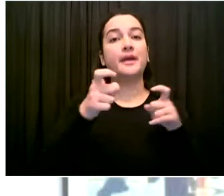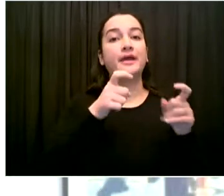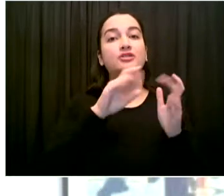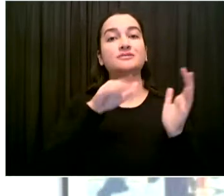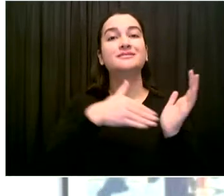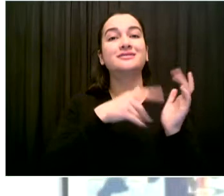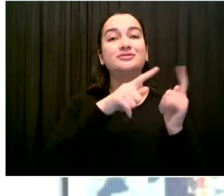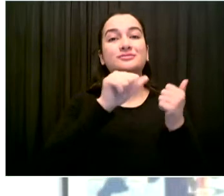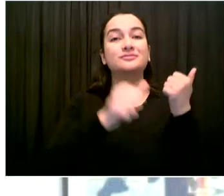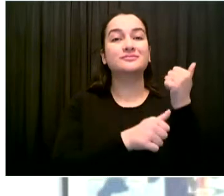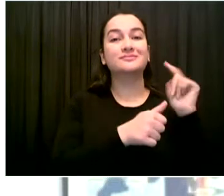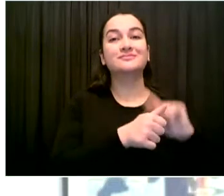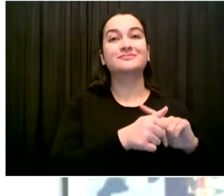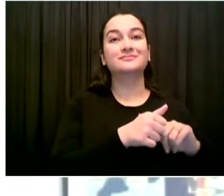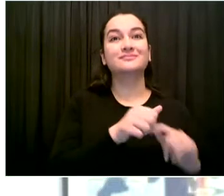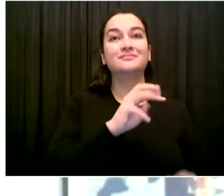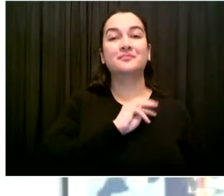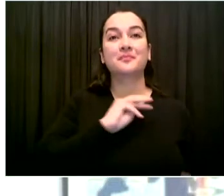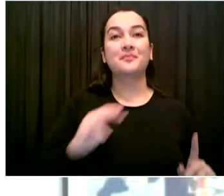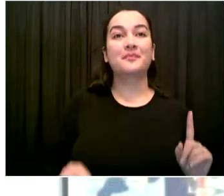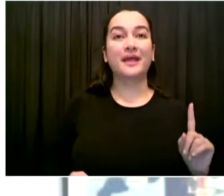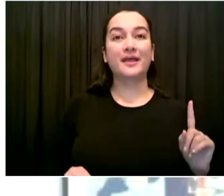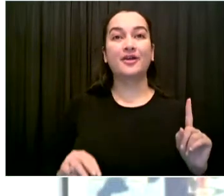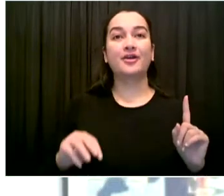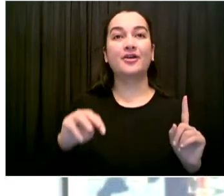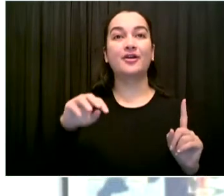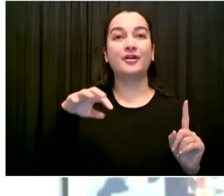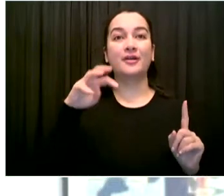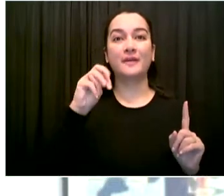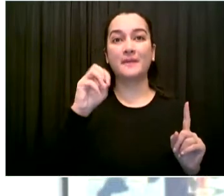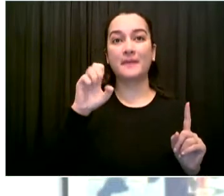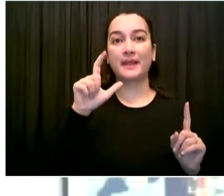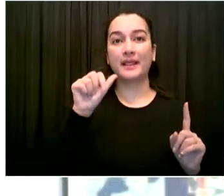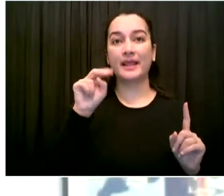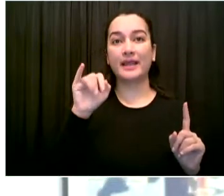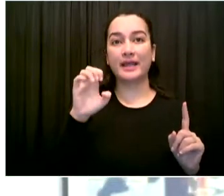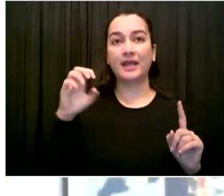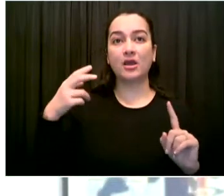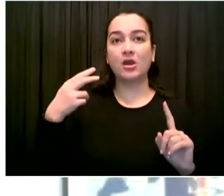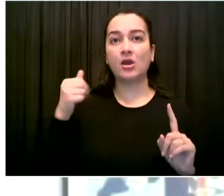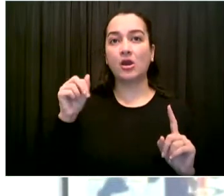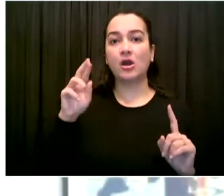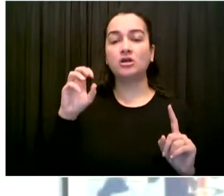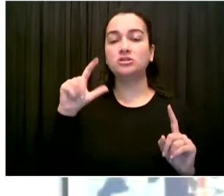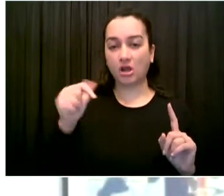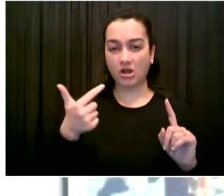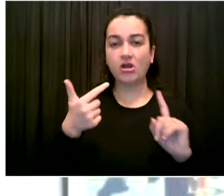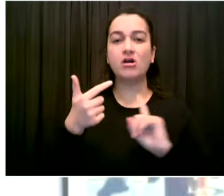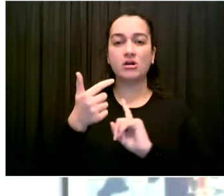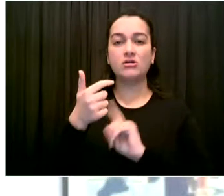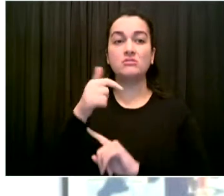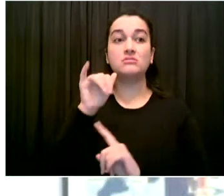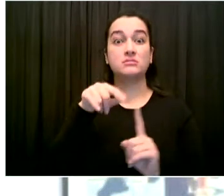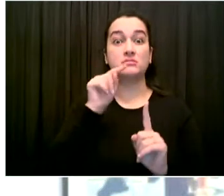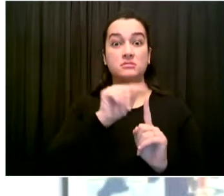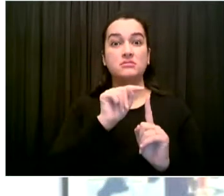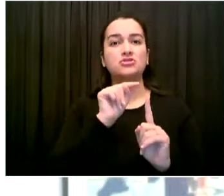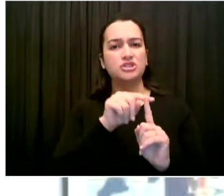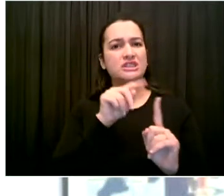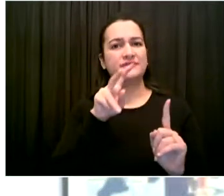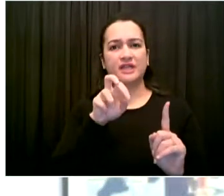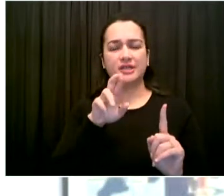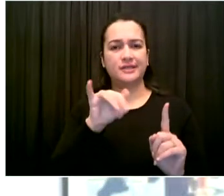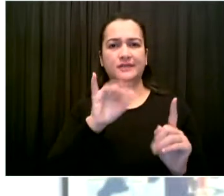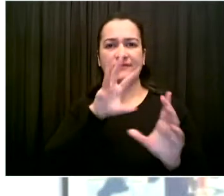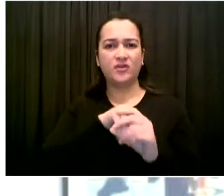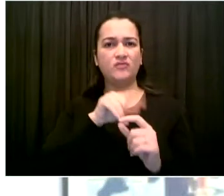to partner with community groups, because we believe this is truly an all hands on deck moment that requires not just a whole